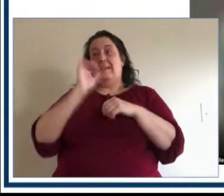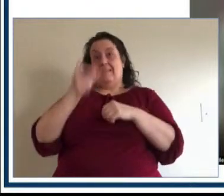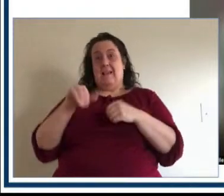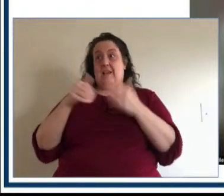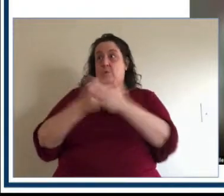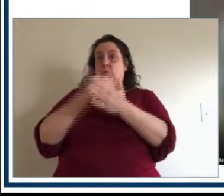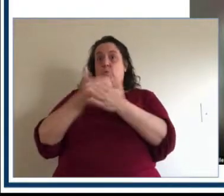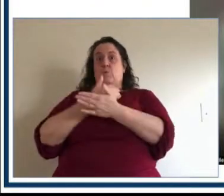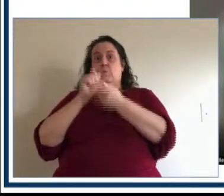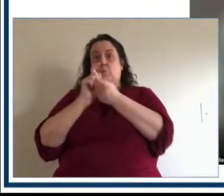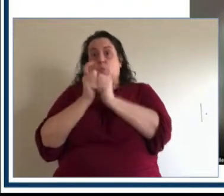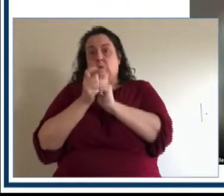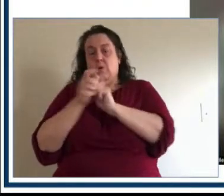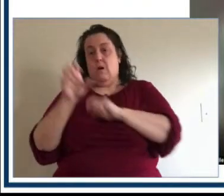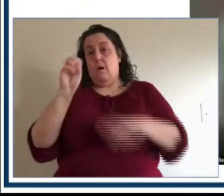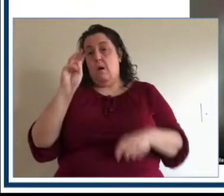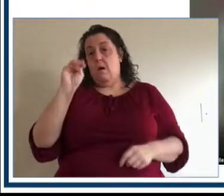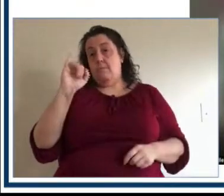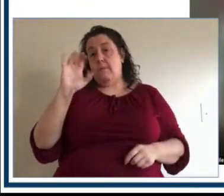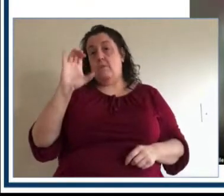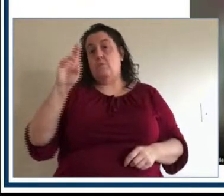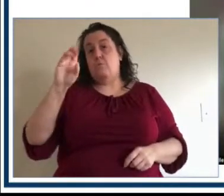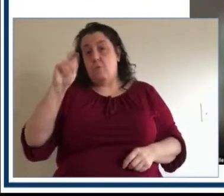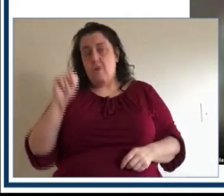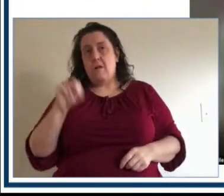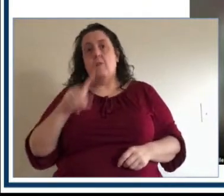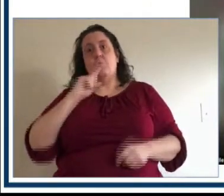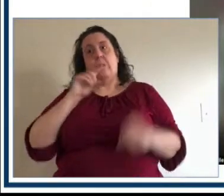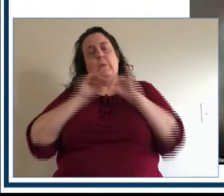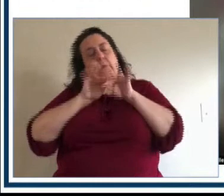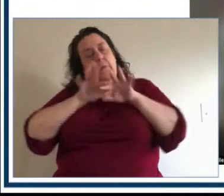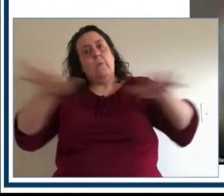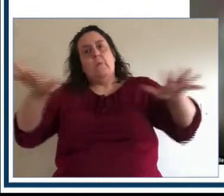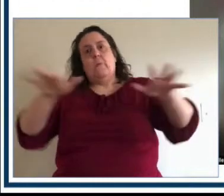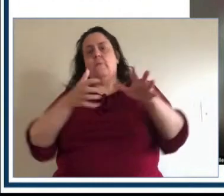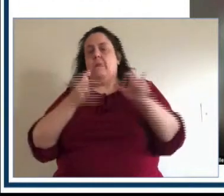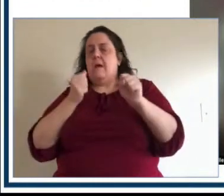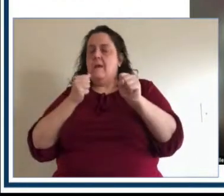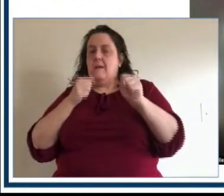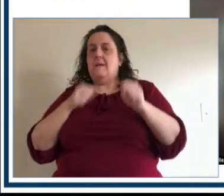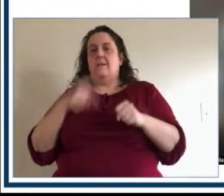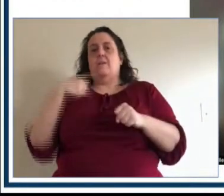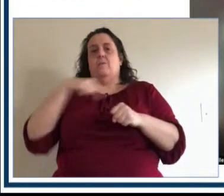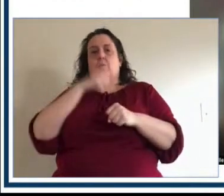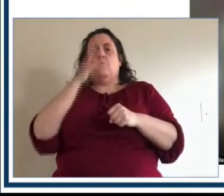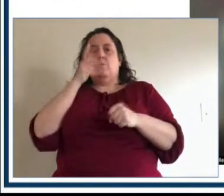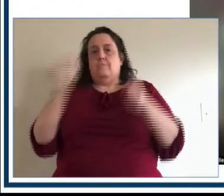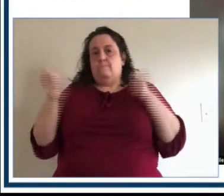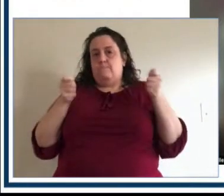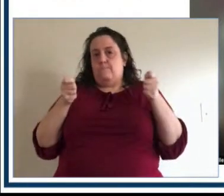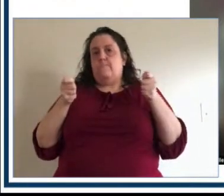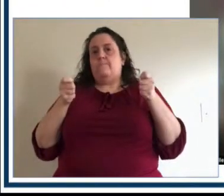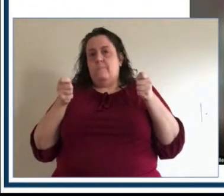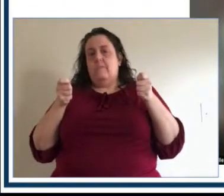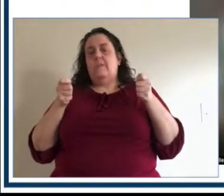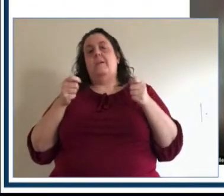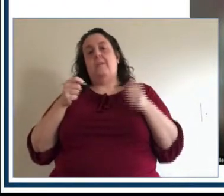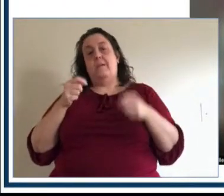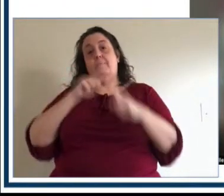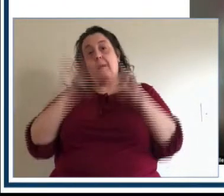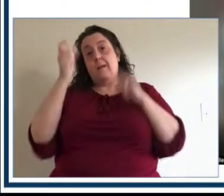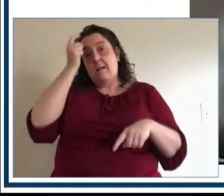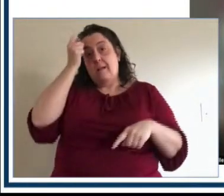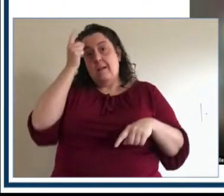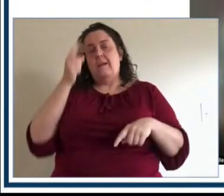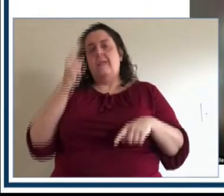public health's guidance, we will reduce the spread and contain the virus. It will mean some sacrifices, like